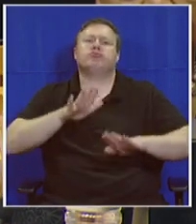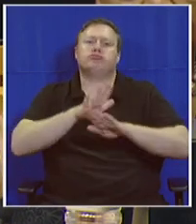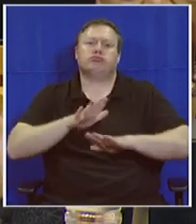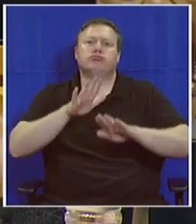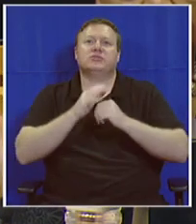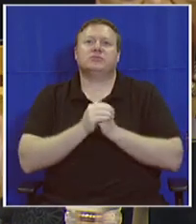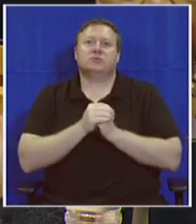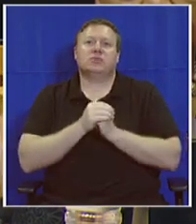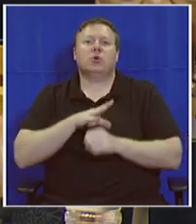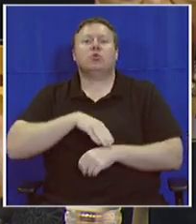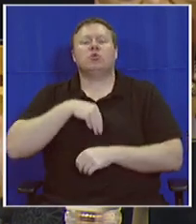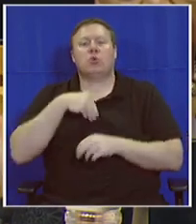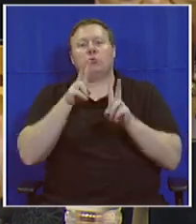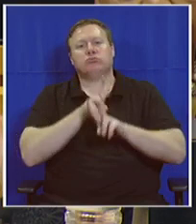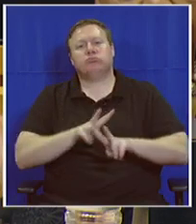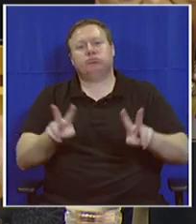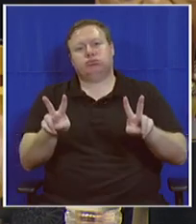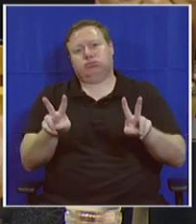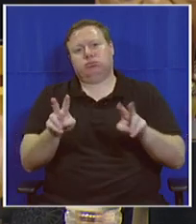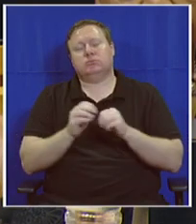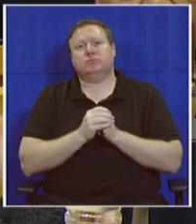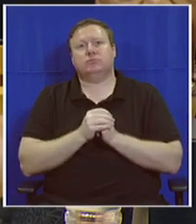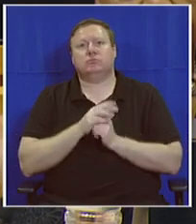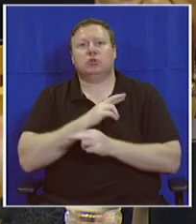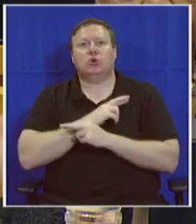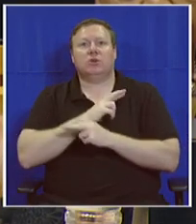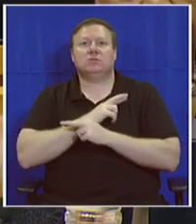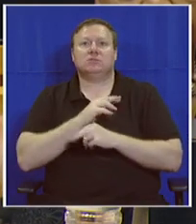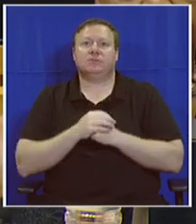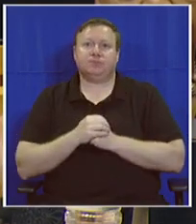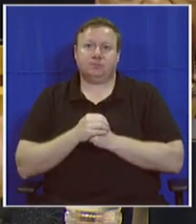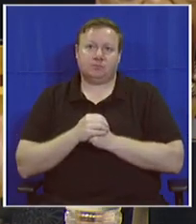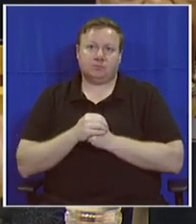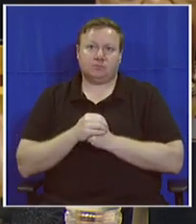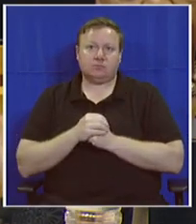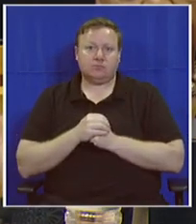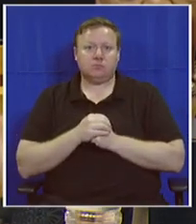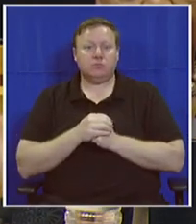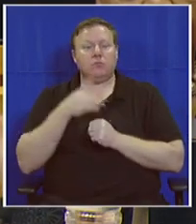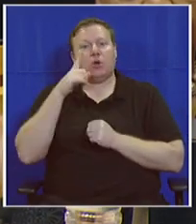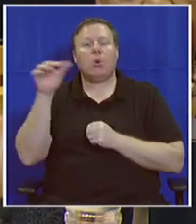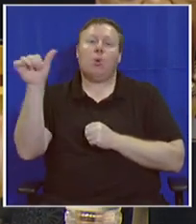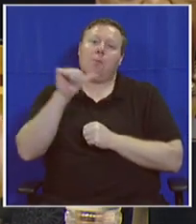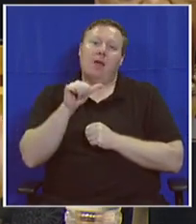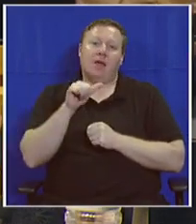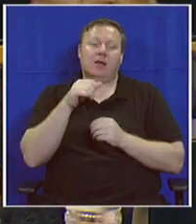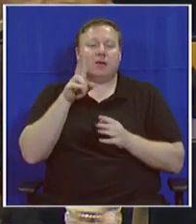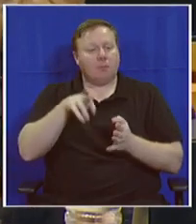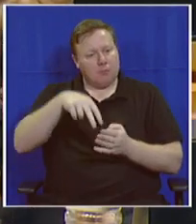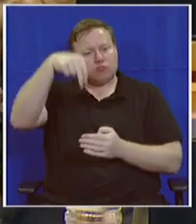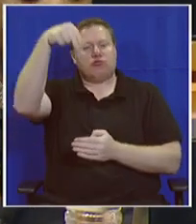ungaphumla ngoxolo aze athi xa kuvukwayo avuke naye kwabafileyo